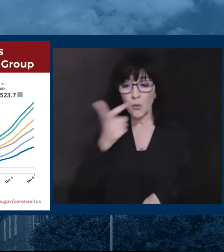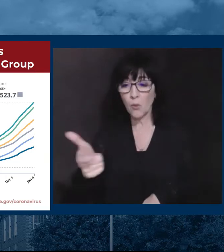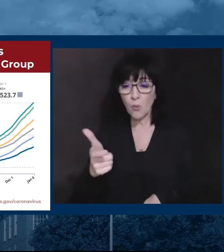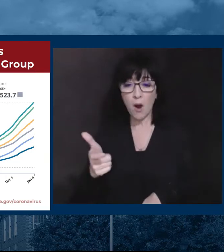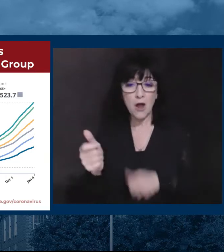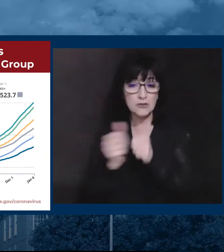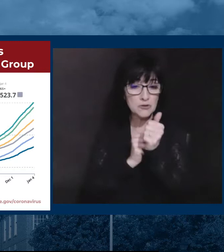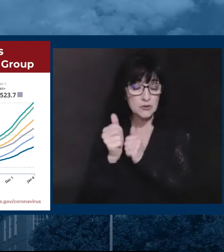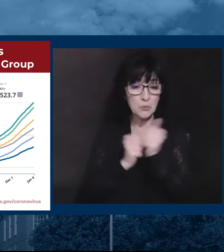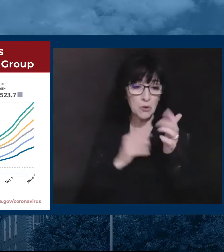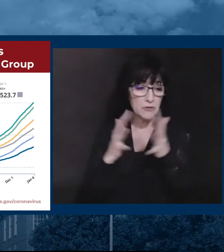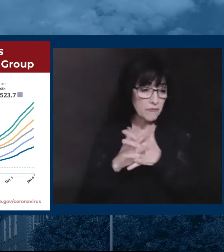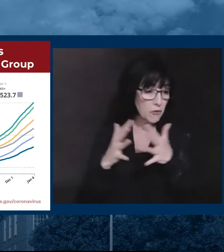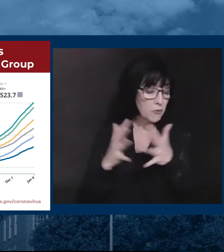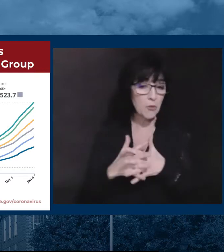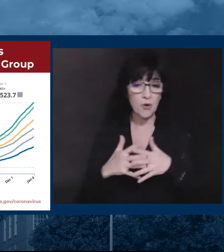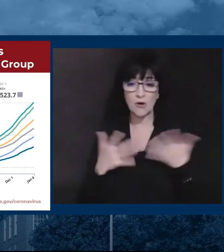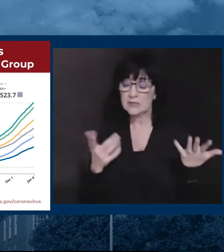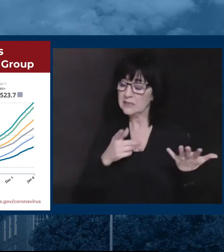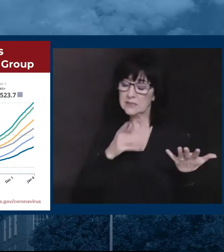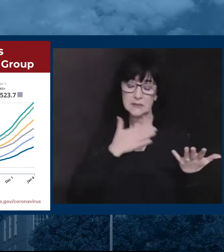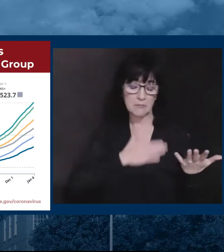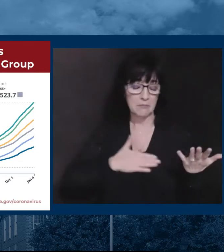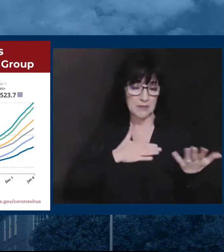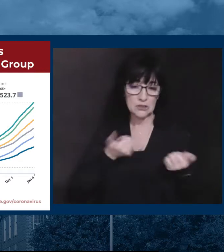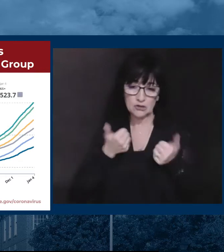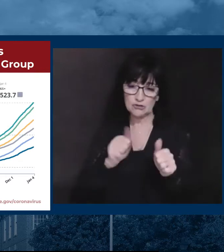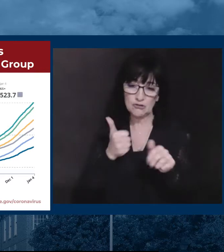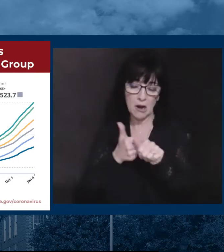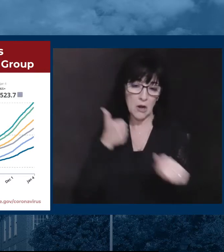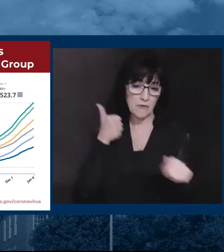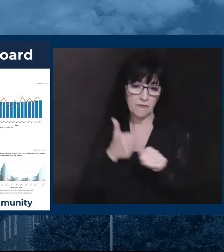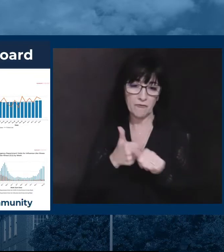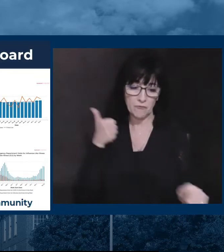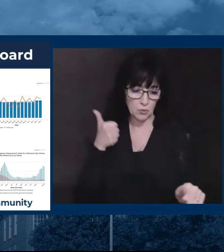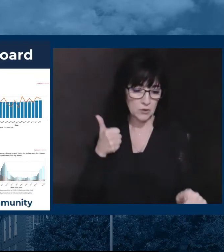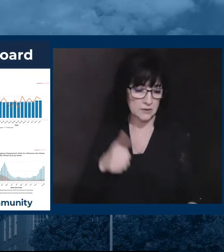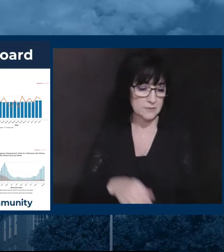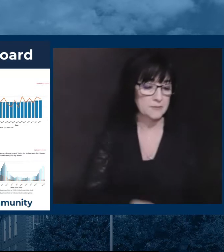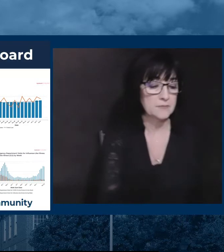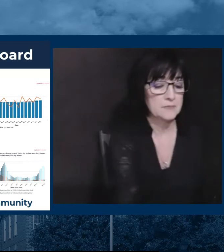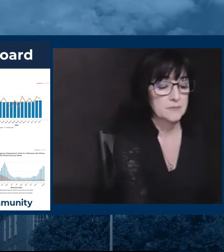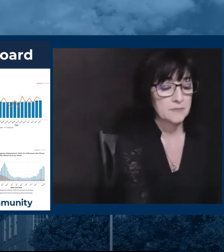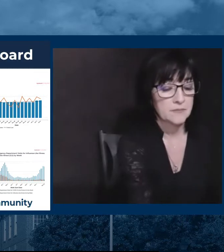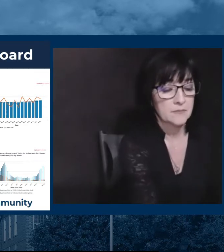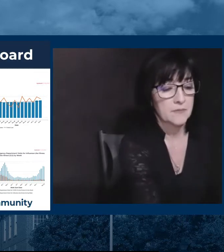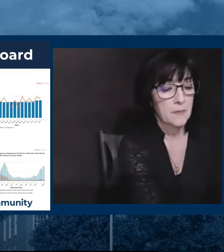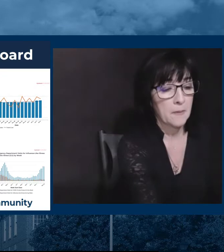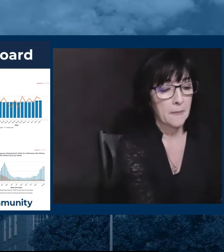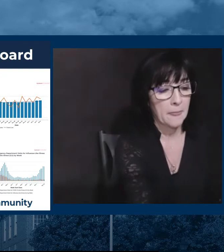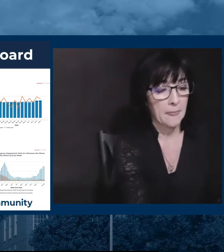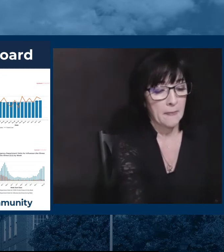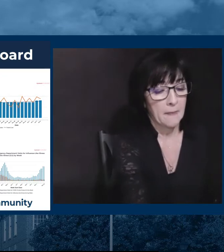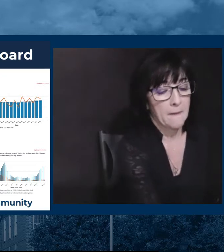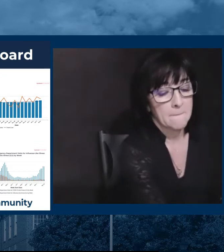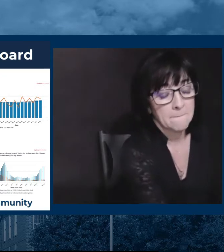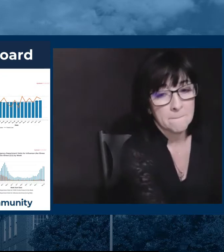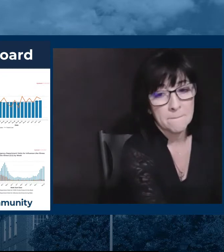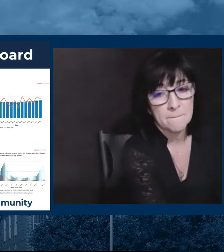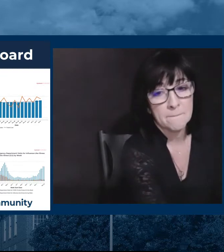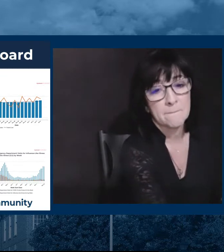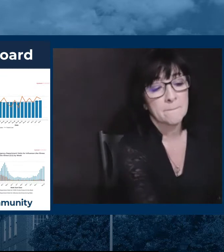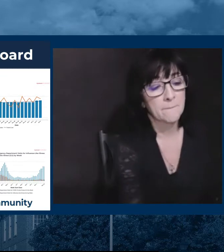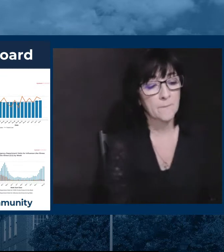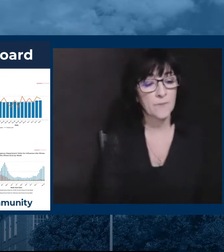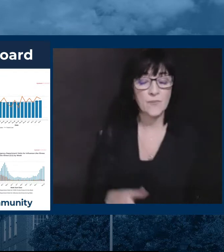careful about that. Try to avoid that, frankly, when you can. Let's take a look at the 14-day view of the data dashboards. You can see